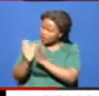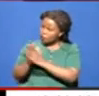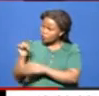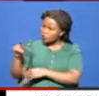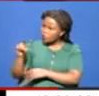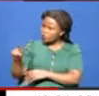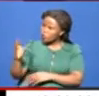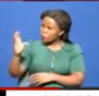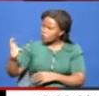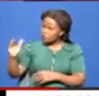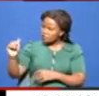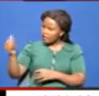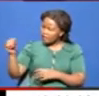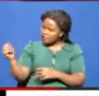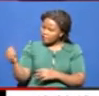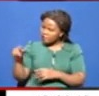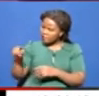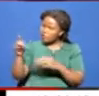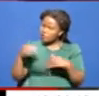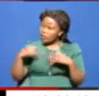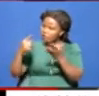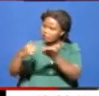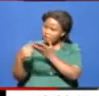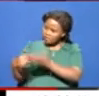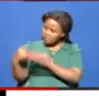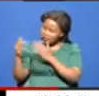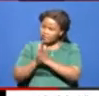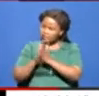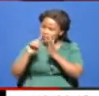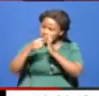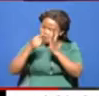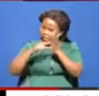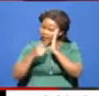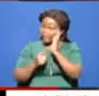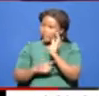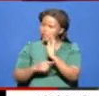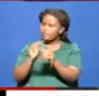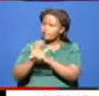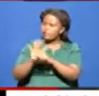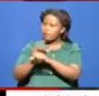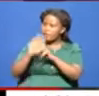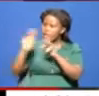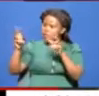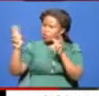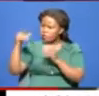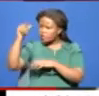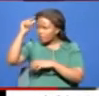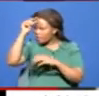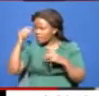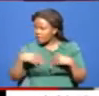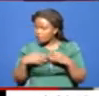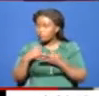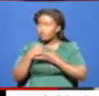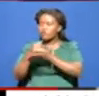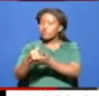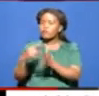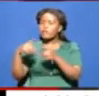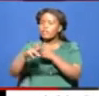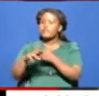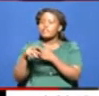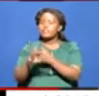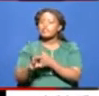have discussed or you have highlighted some of the issues that the government is putting in place to help the engineering fraternity in this country to